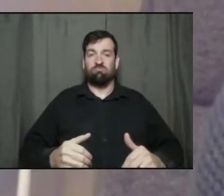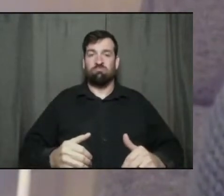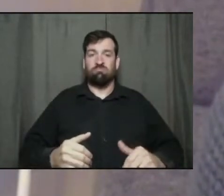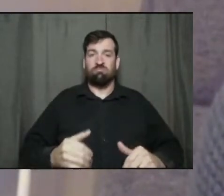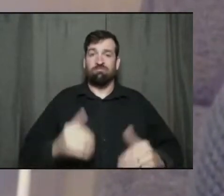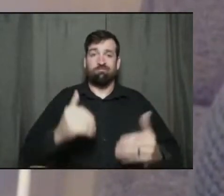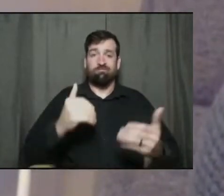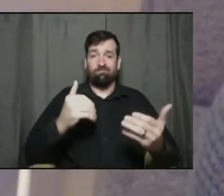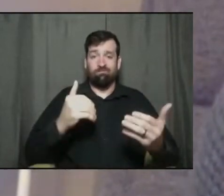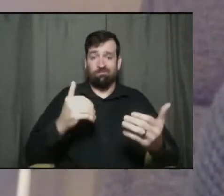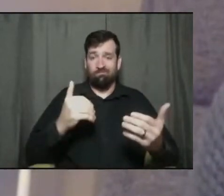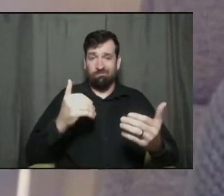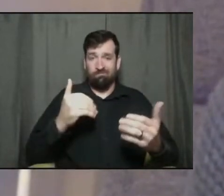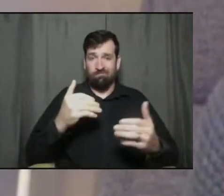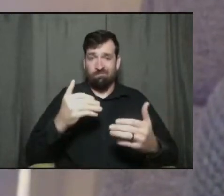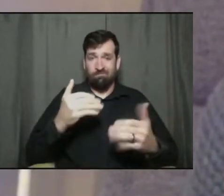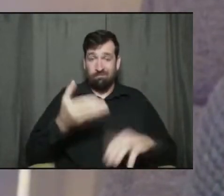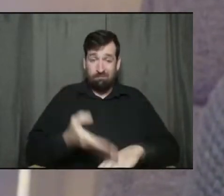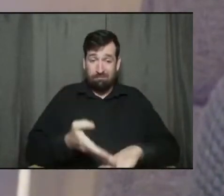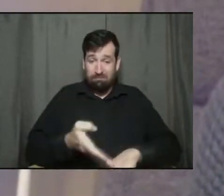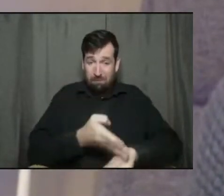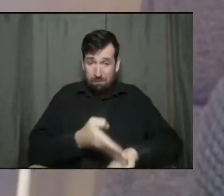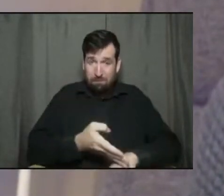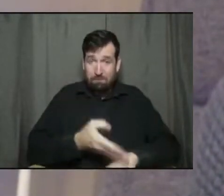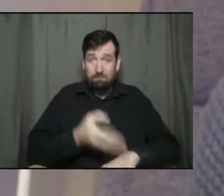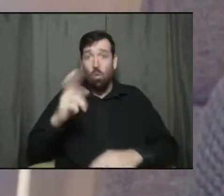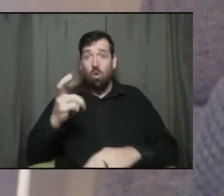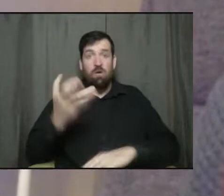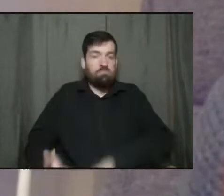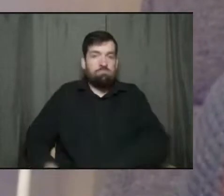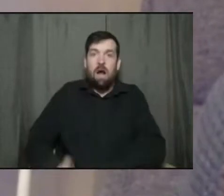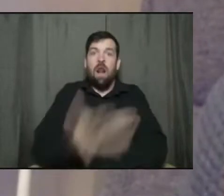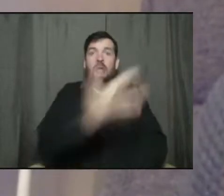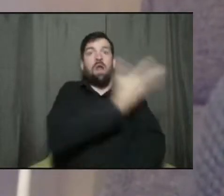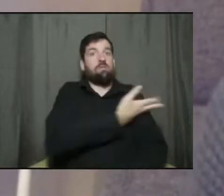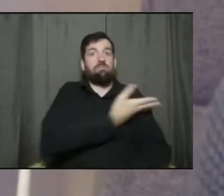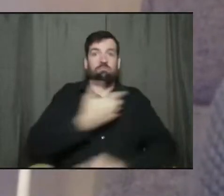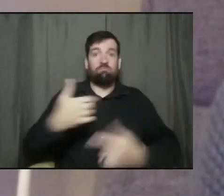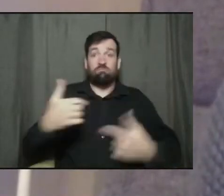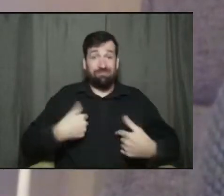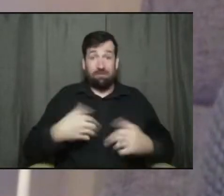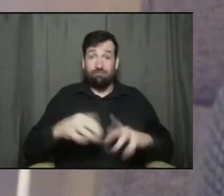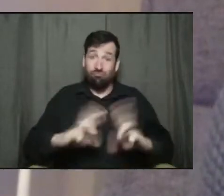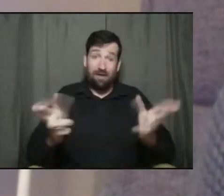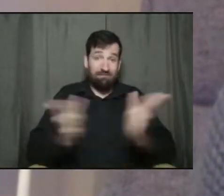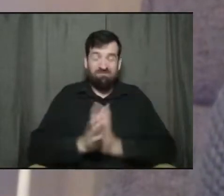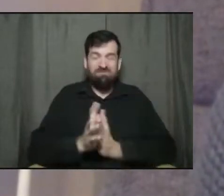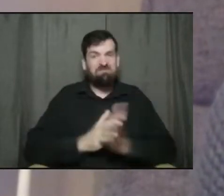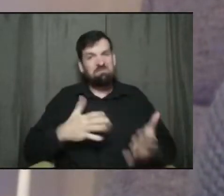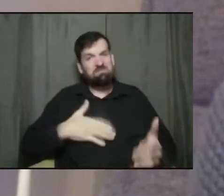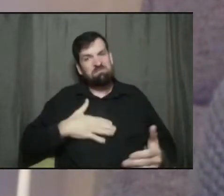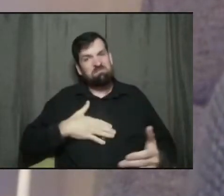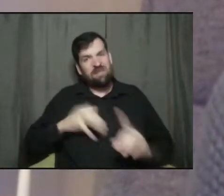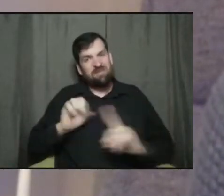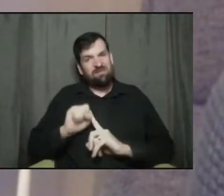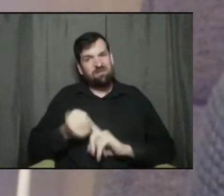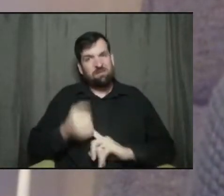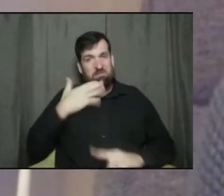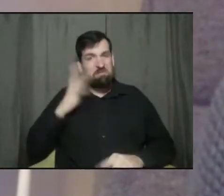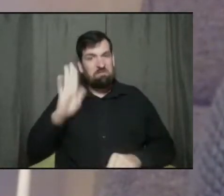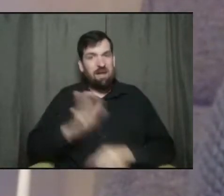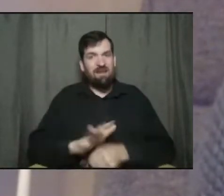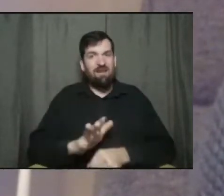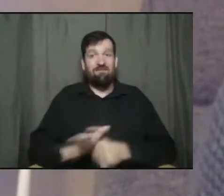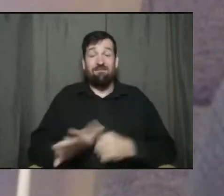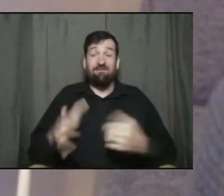to life-changing numbers. And I was up for anything. I mean, I was bad enough, like I said, that it was going to be transplant